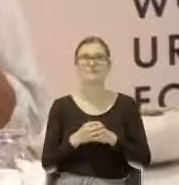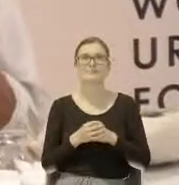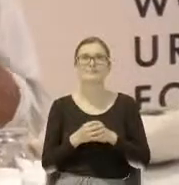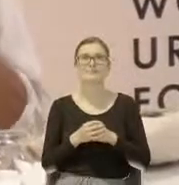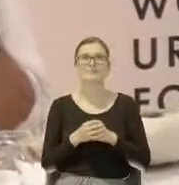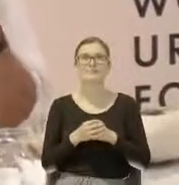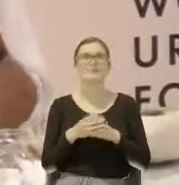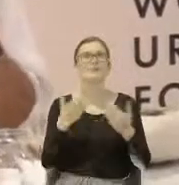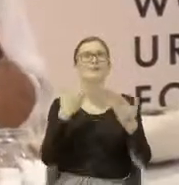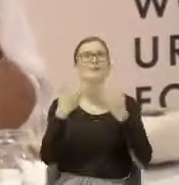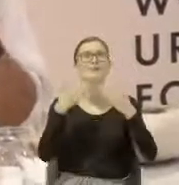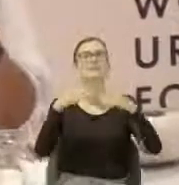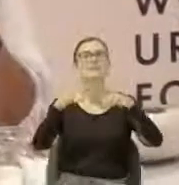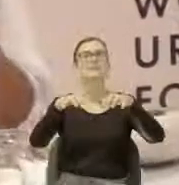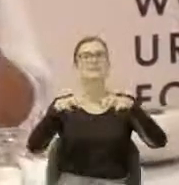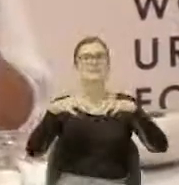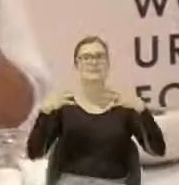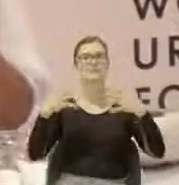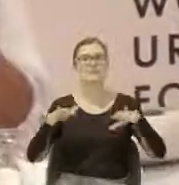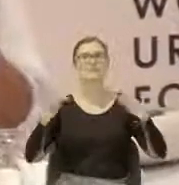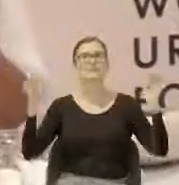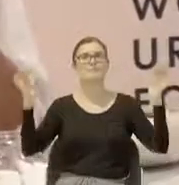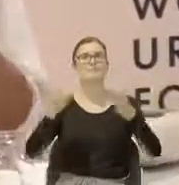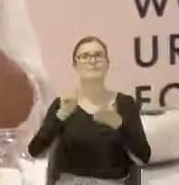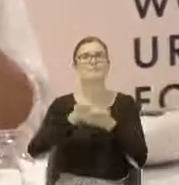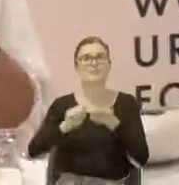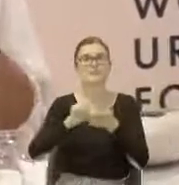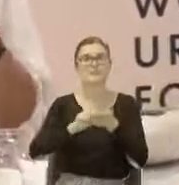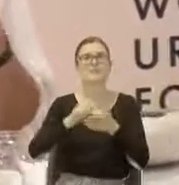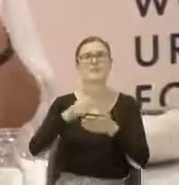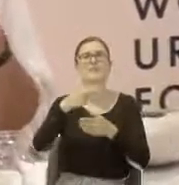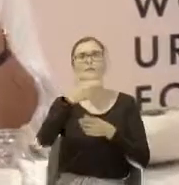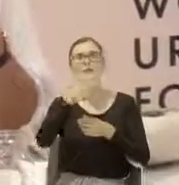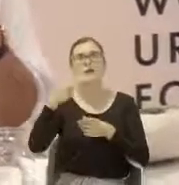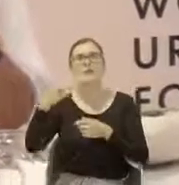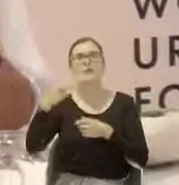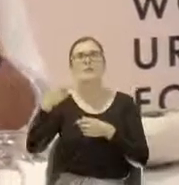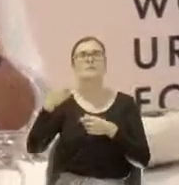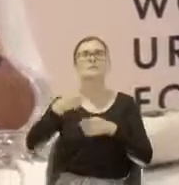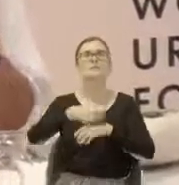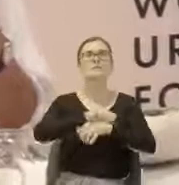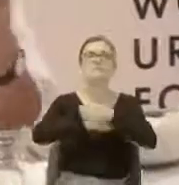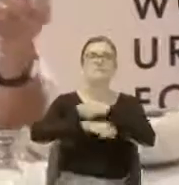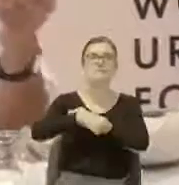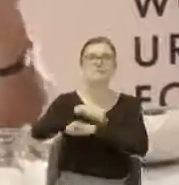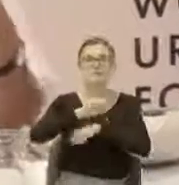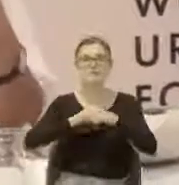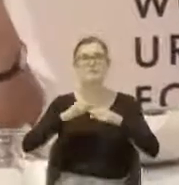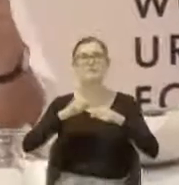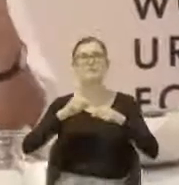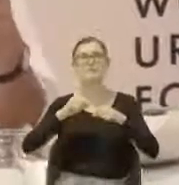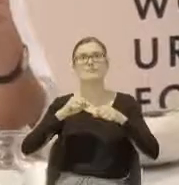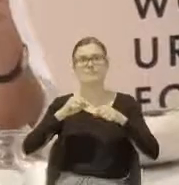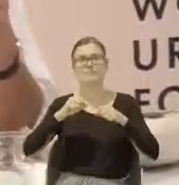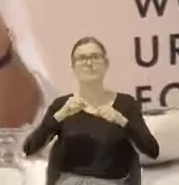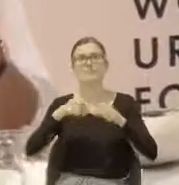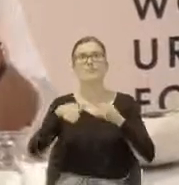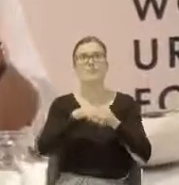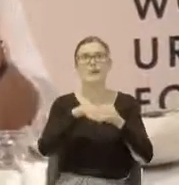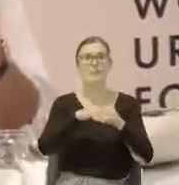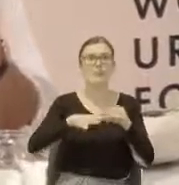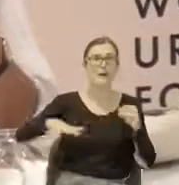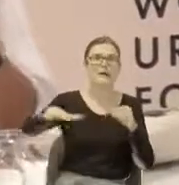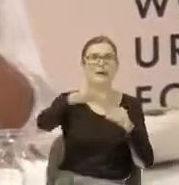commitments that member states made in their statements. These fall in the broad categories of housing, a key issue that we've talked about today,